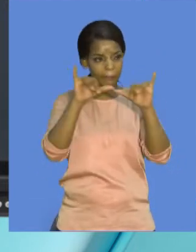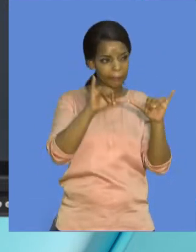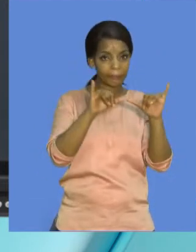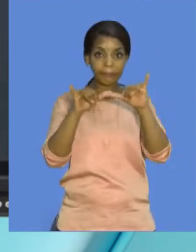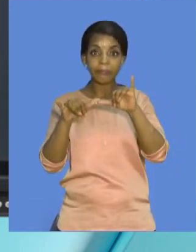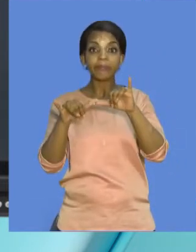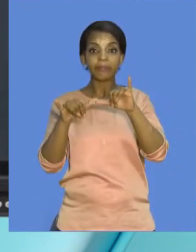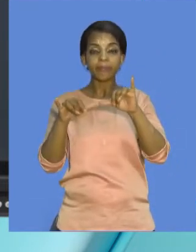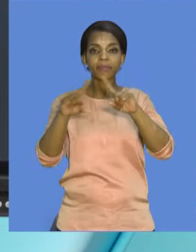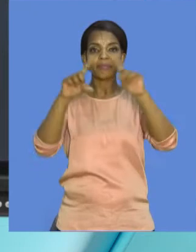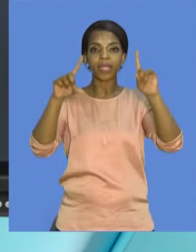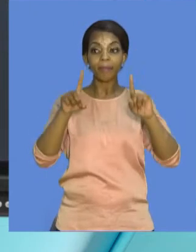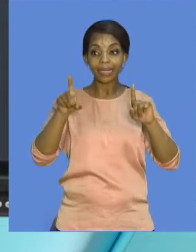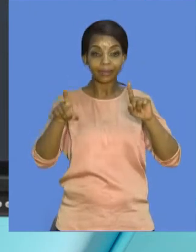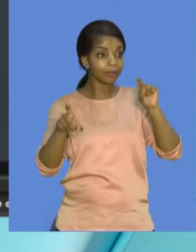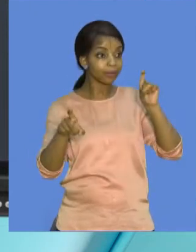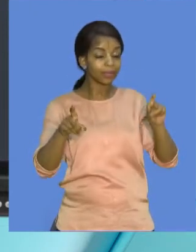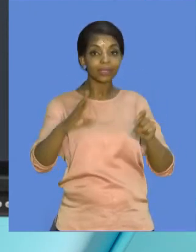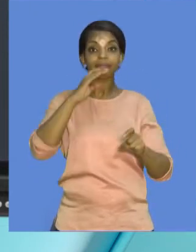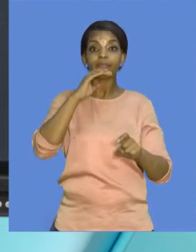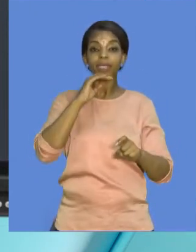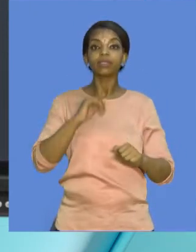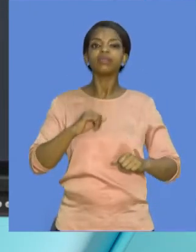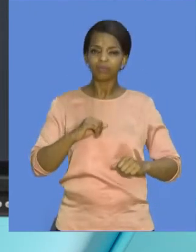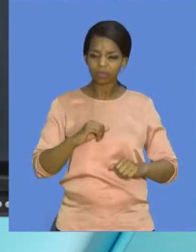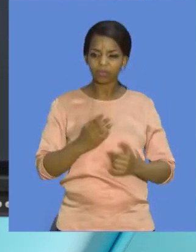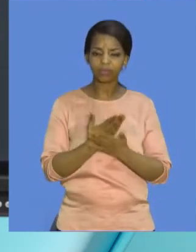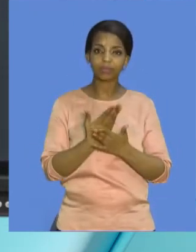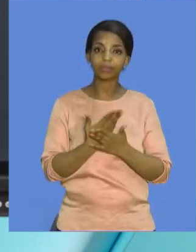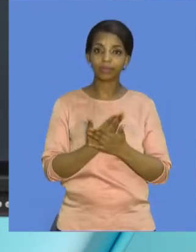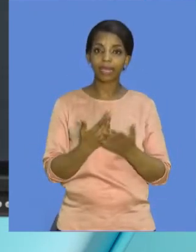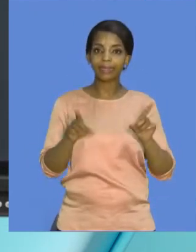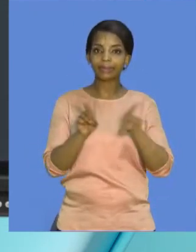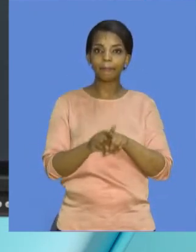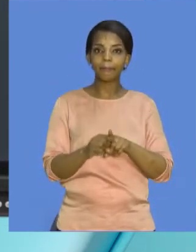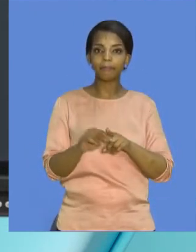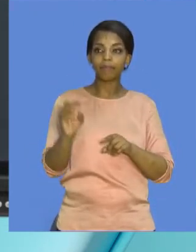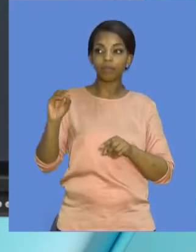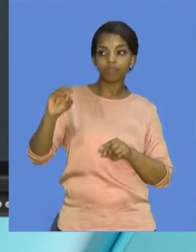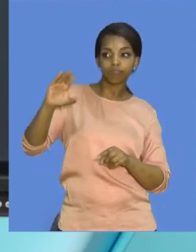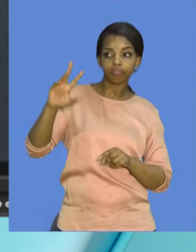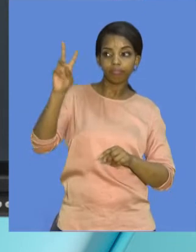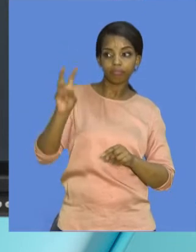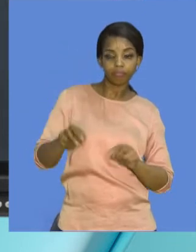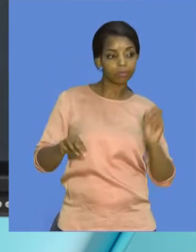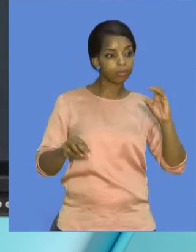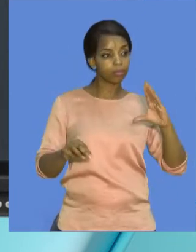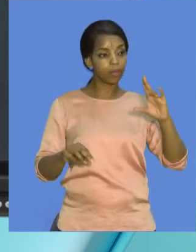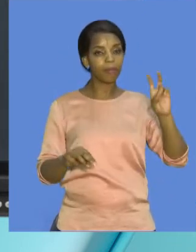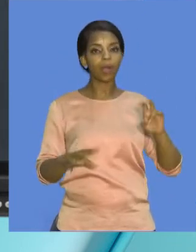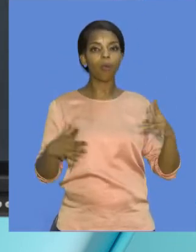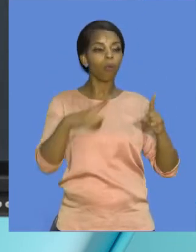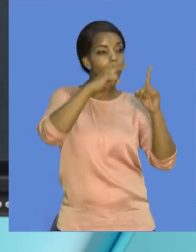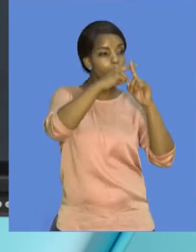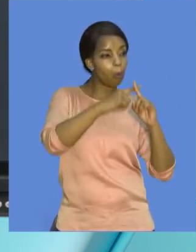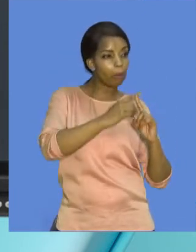whatever respect, everything is the same. However, it does not necessarily mean that they carry the same amount of charge, unless, of course,